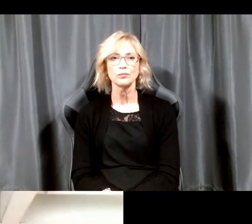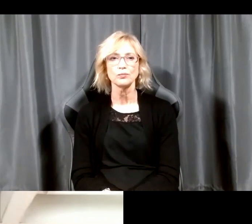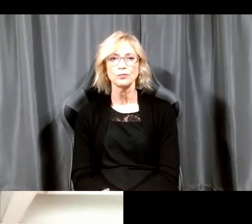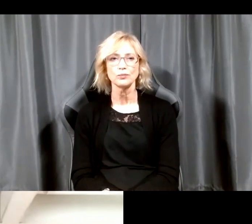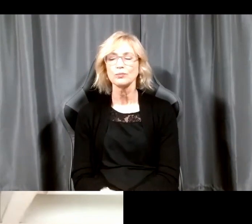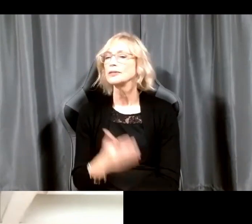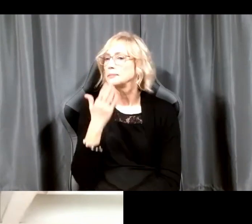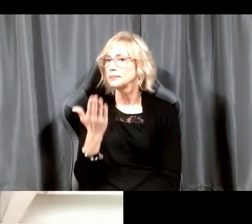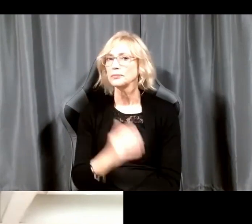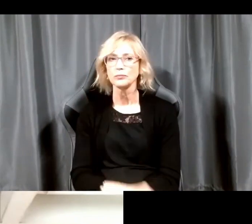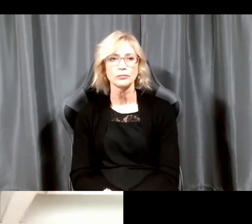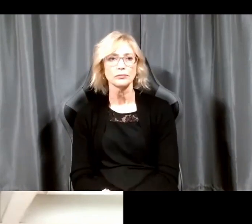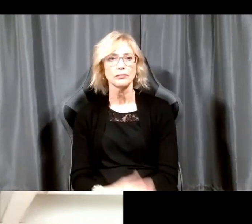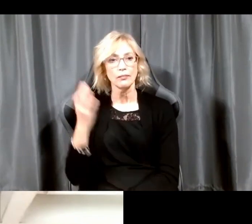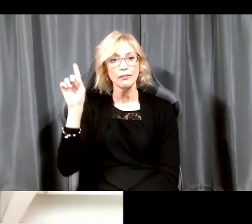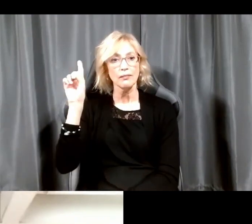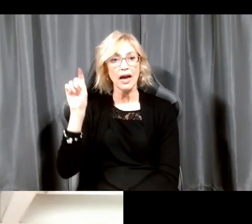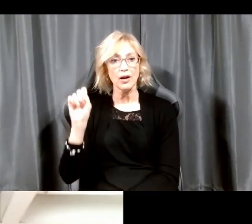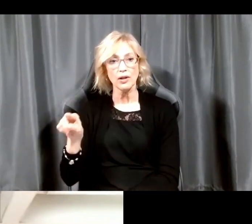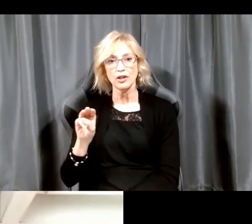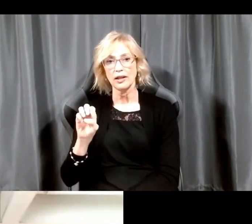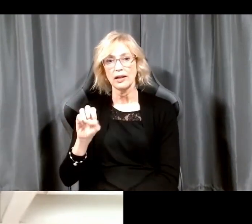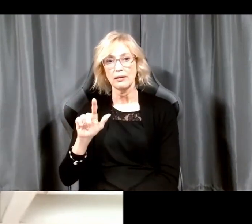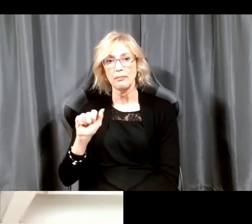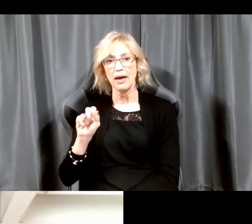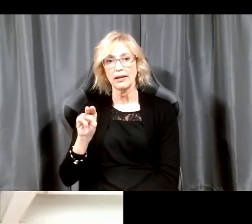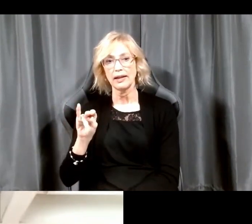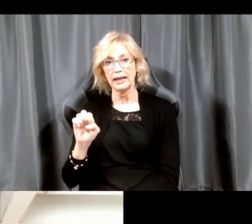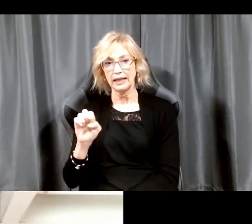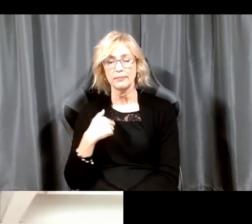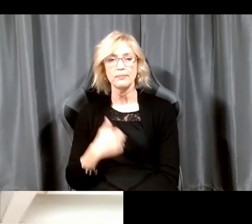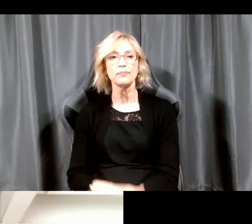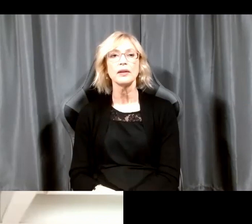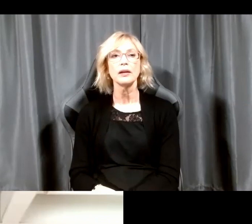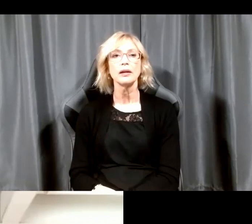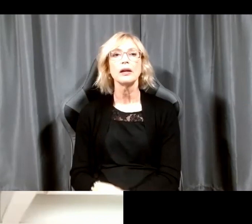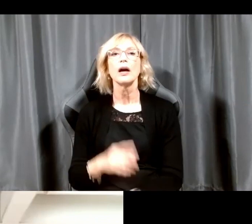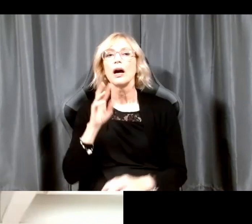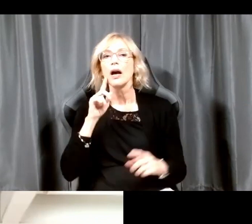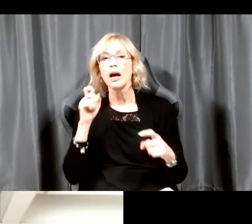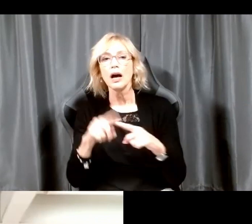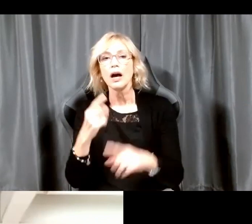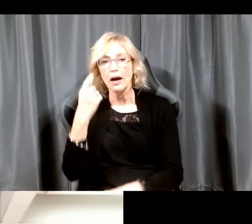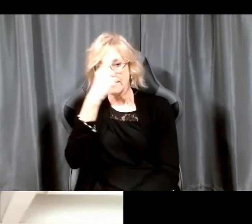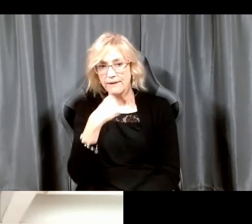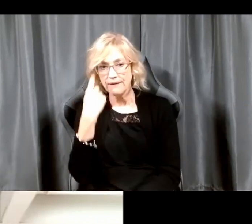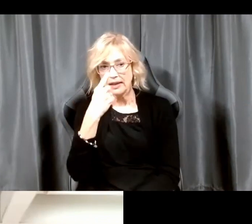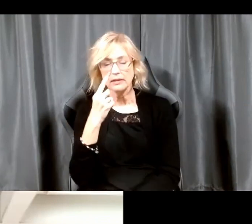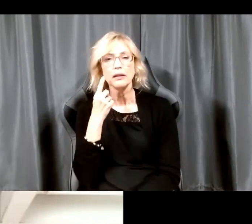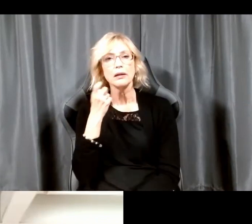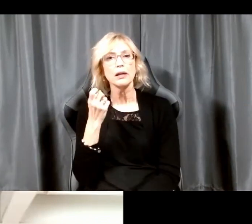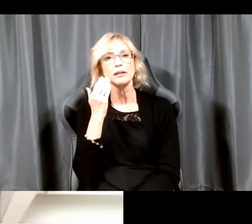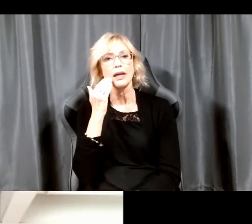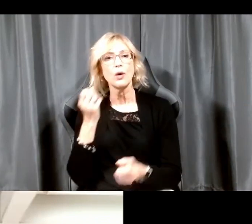Awesome, thank you. I have a question too. This is Melanie speaking about complexity of the face, because I know a lot